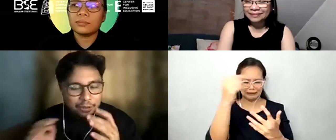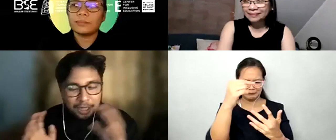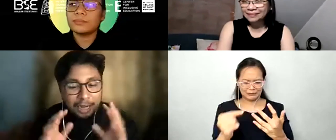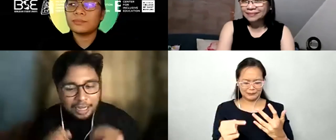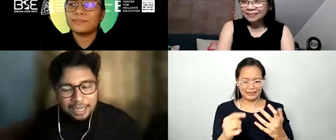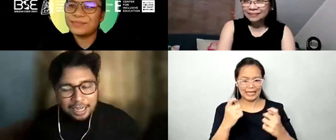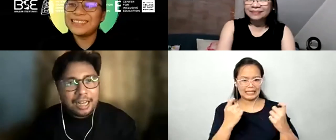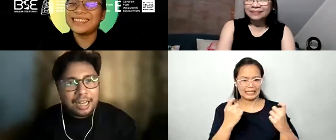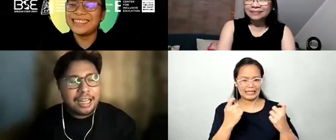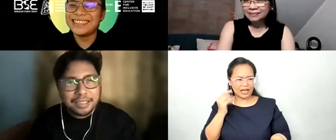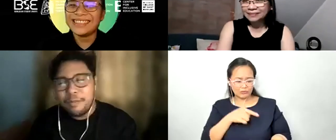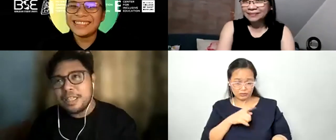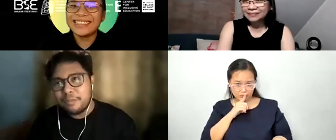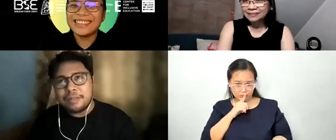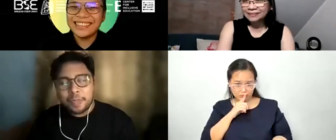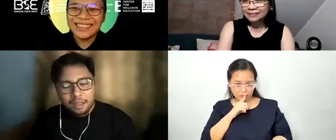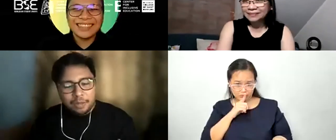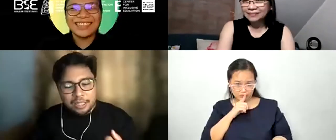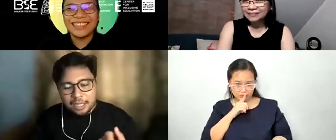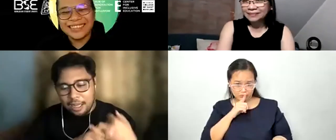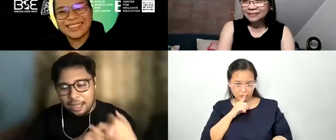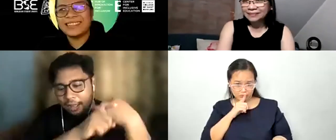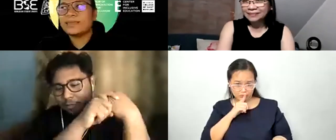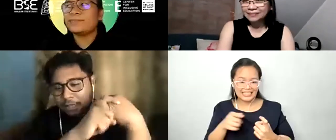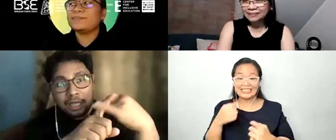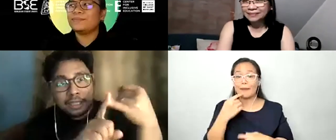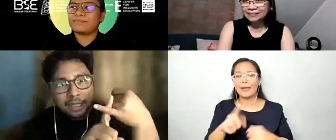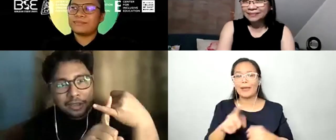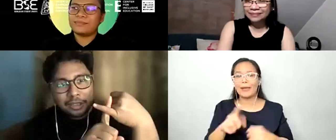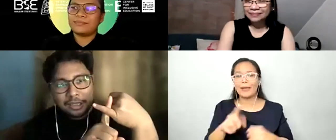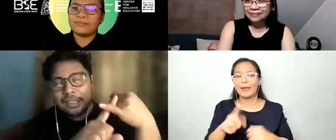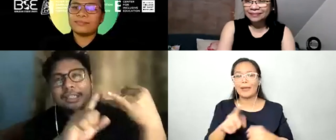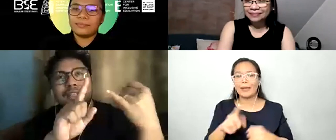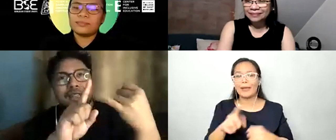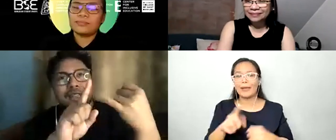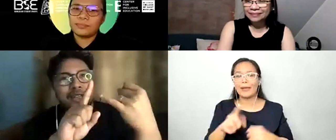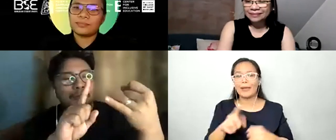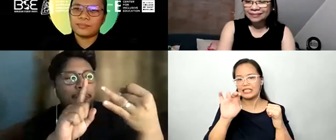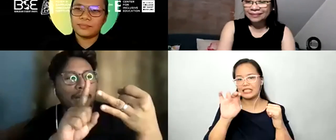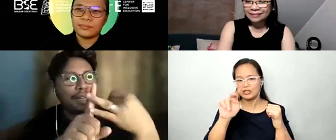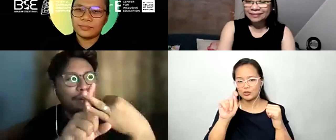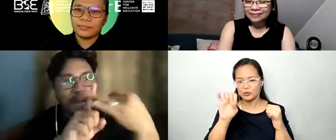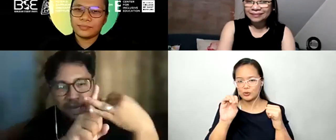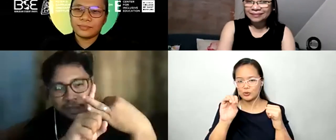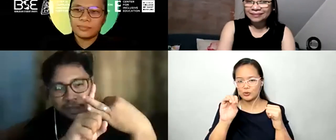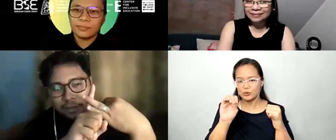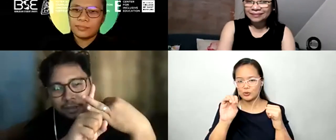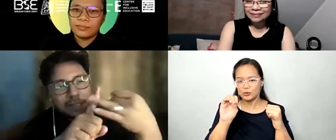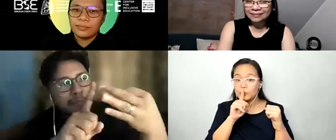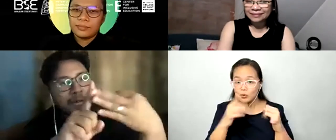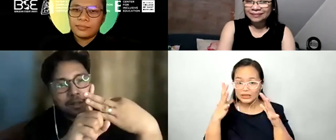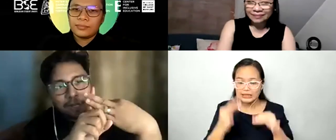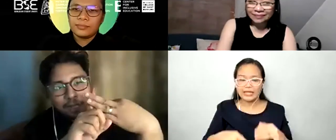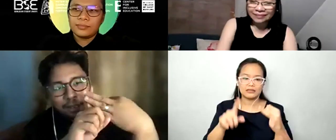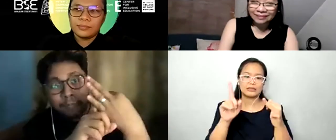na nagkakasala ka na? Sinabi sa amin, may isa, which is intention, and then yung pangalawa, action, and then